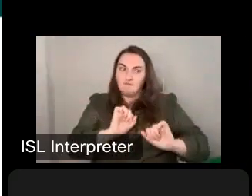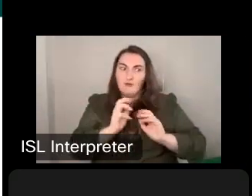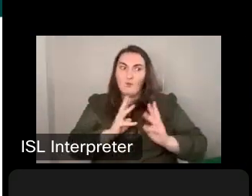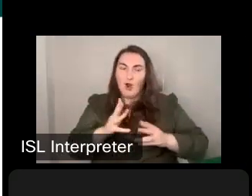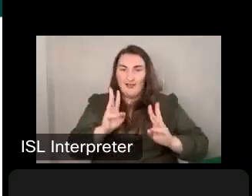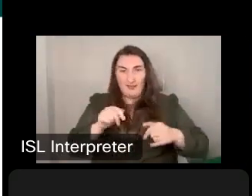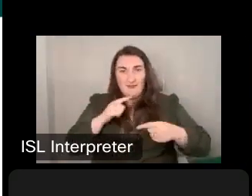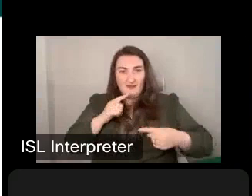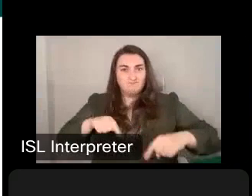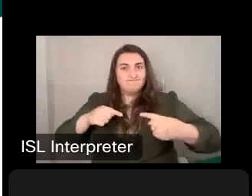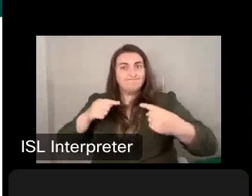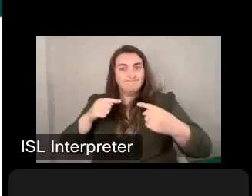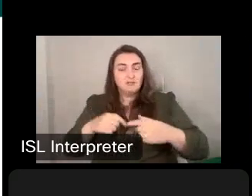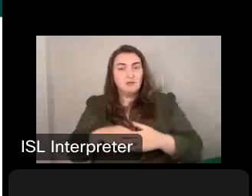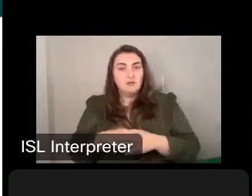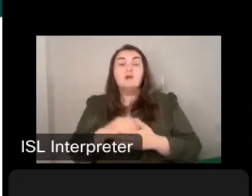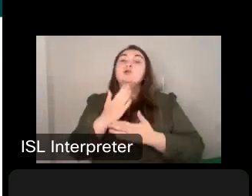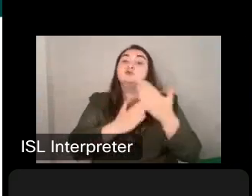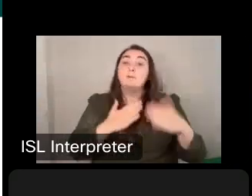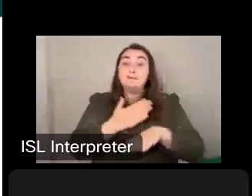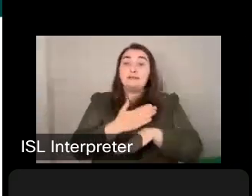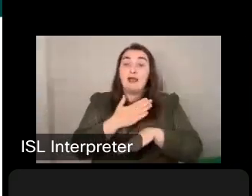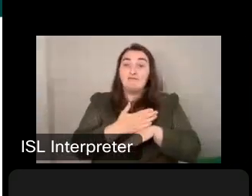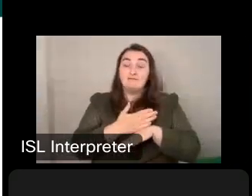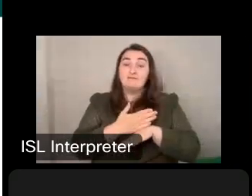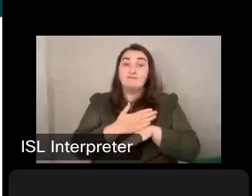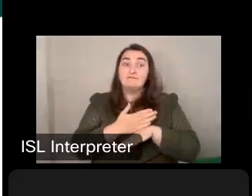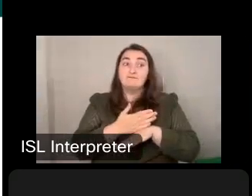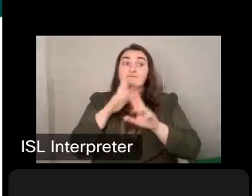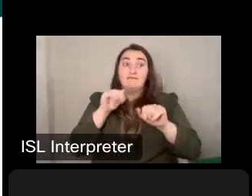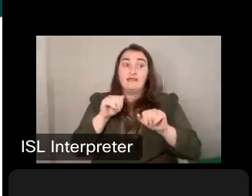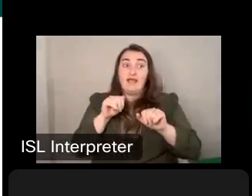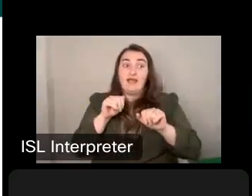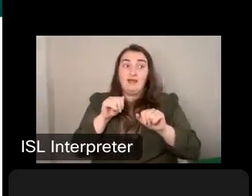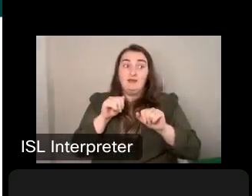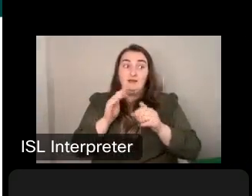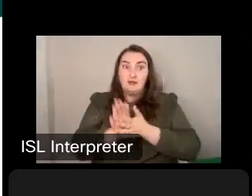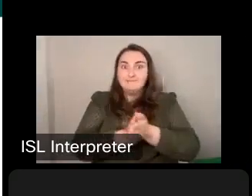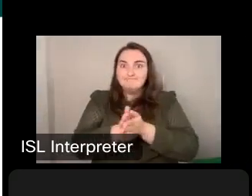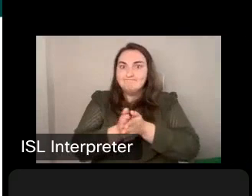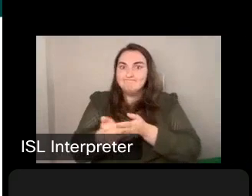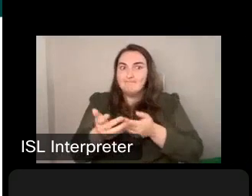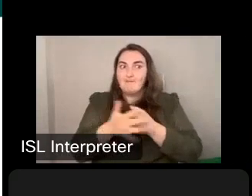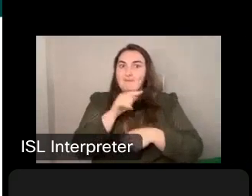challenging. Now, some staff, they can thrive from the incident, they can learn from the